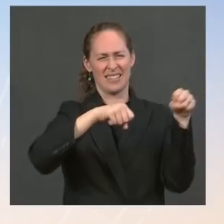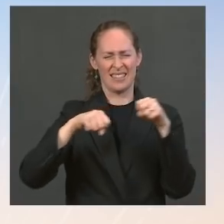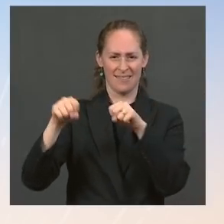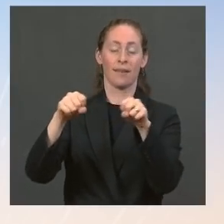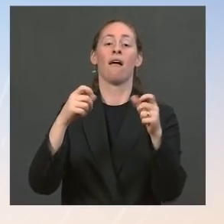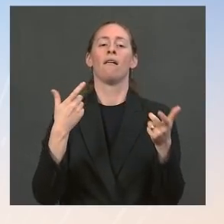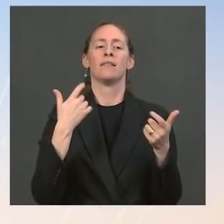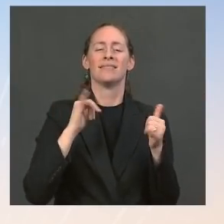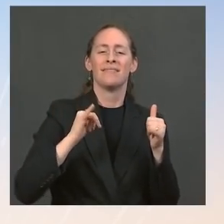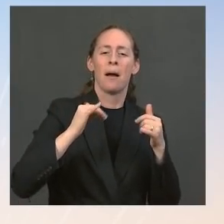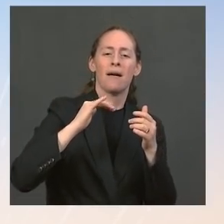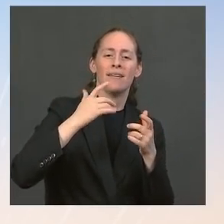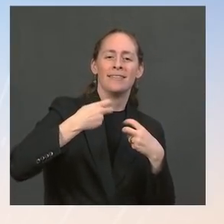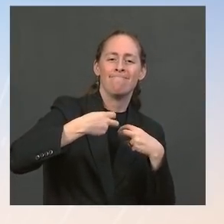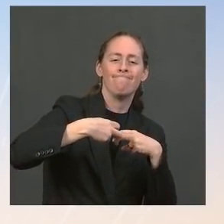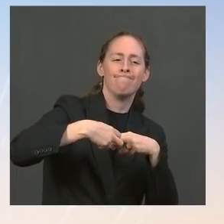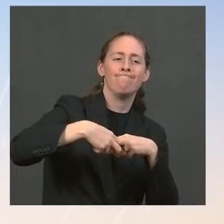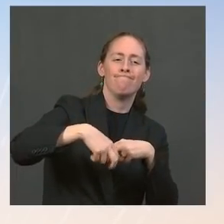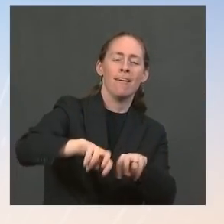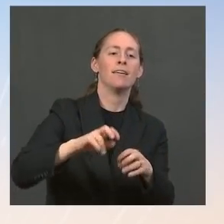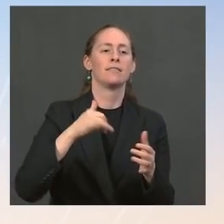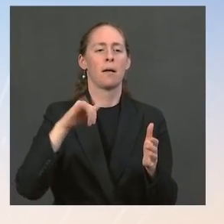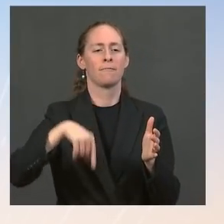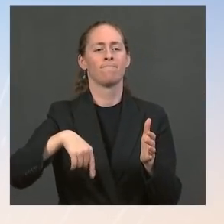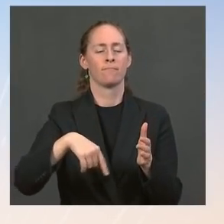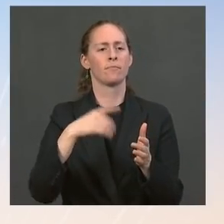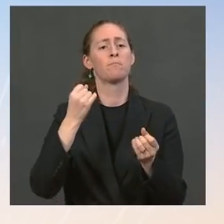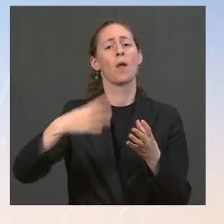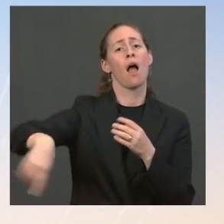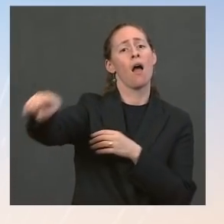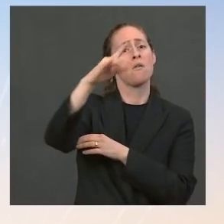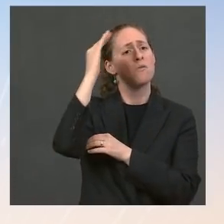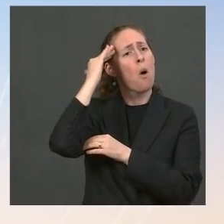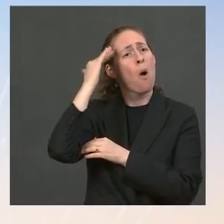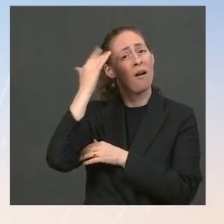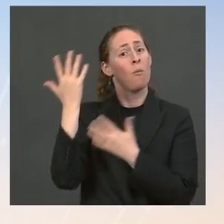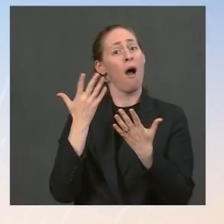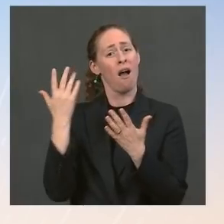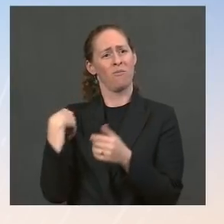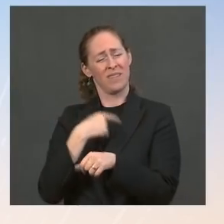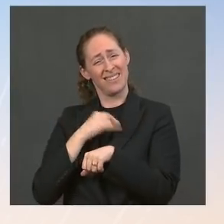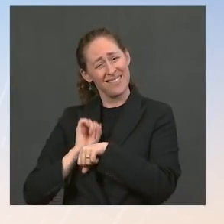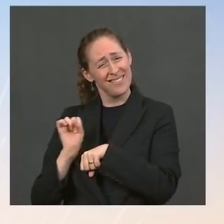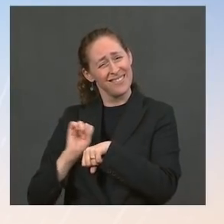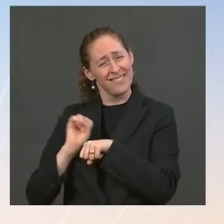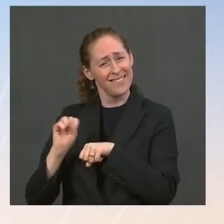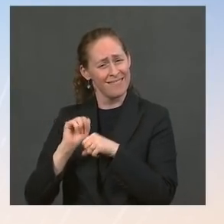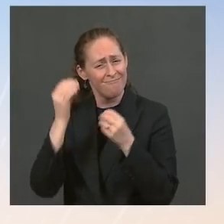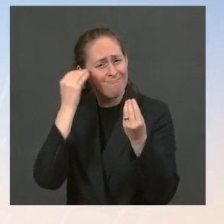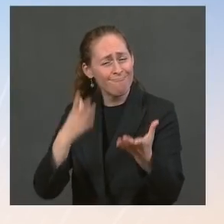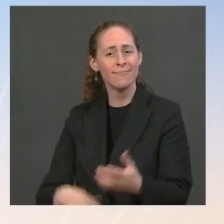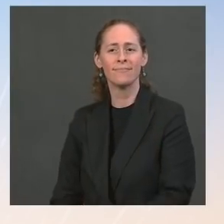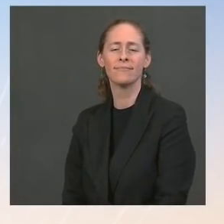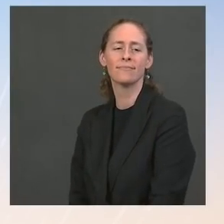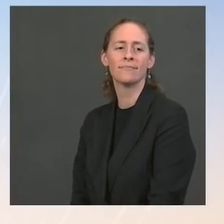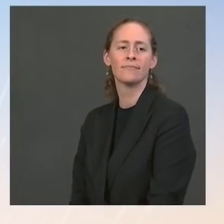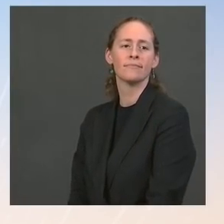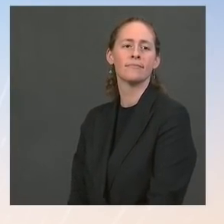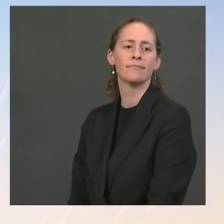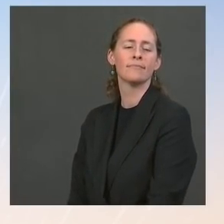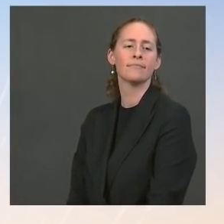process, and the American people should know that that's what the president's working on. I want to follow up on Ouija's question. So if